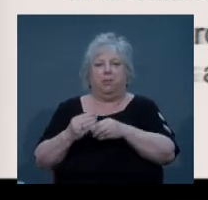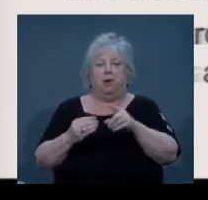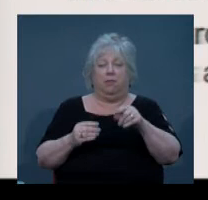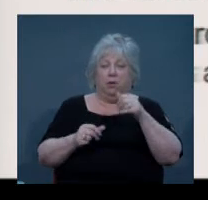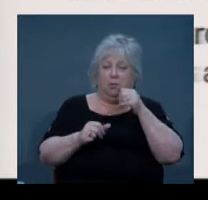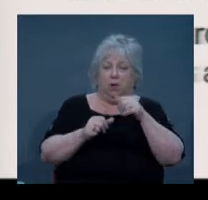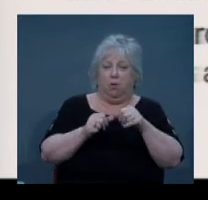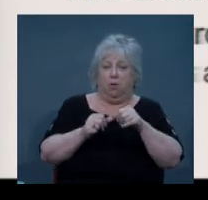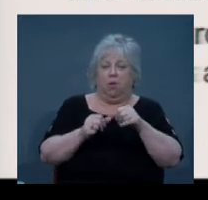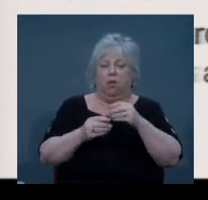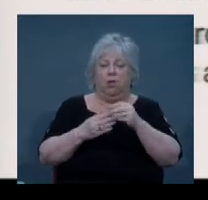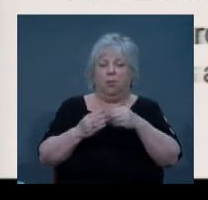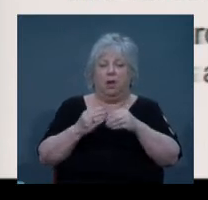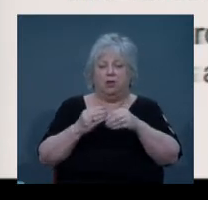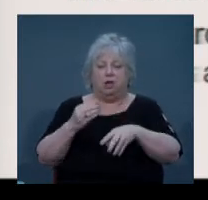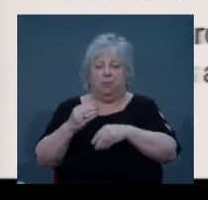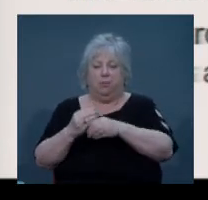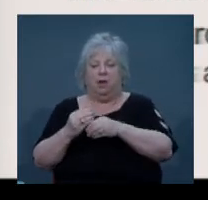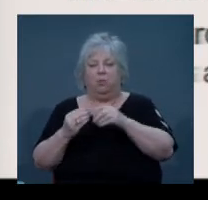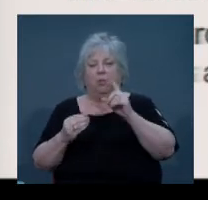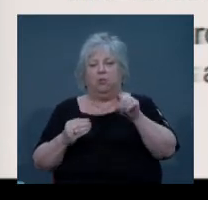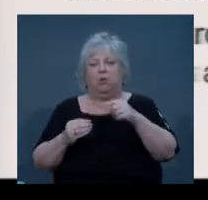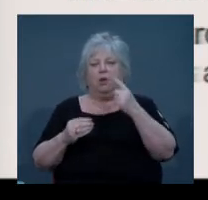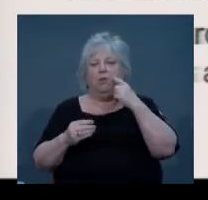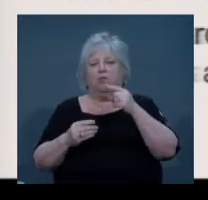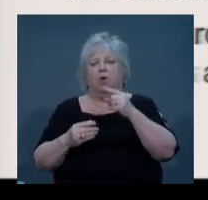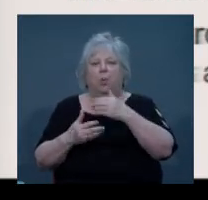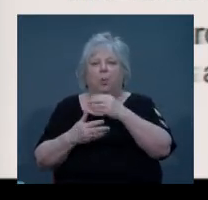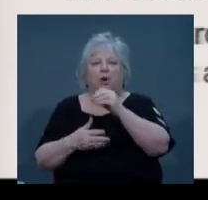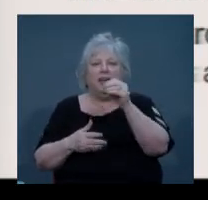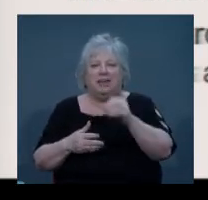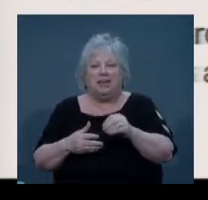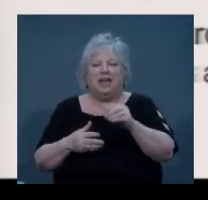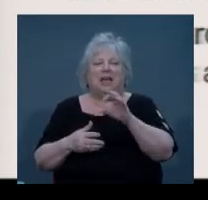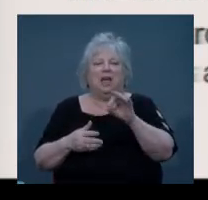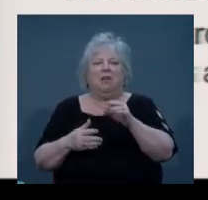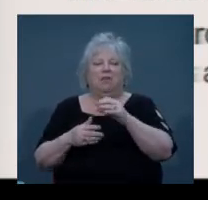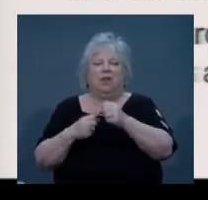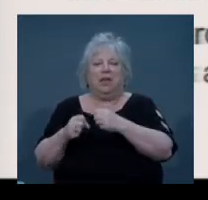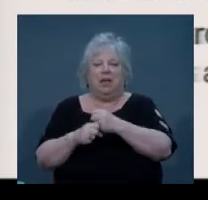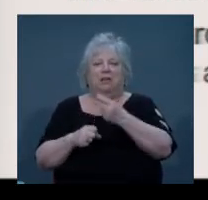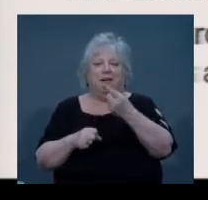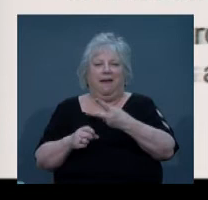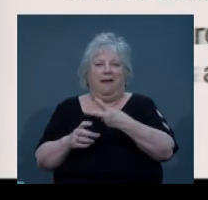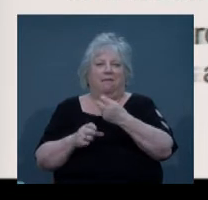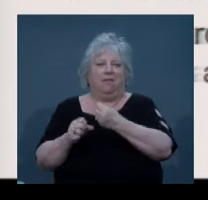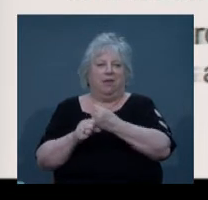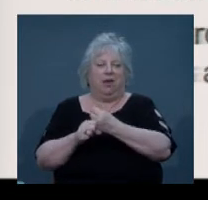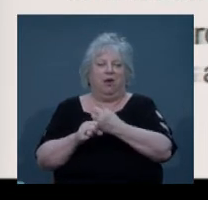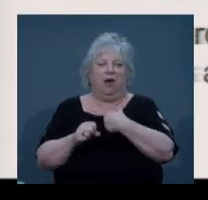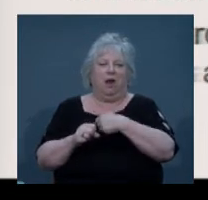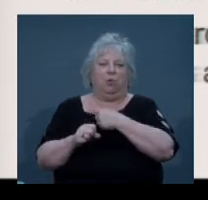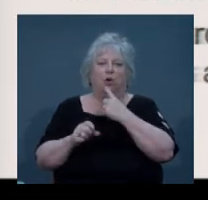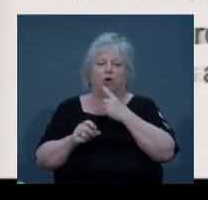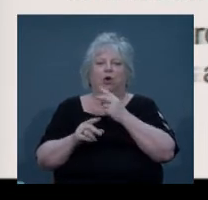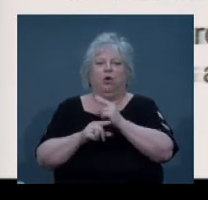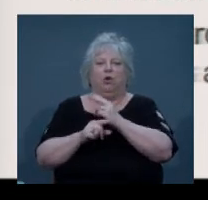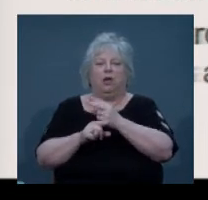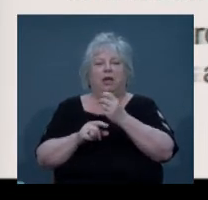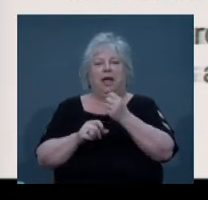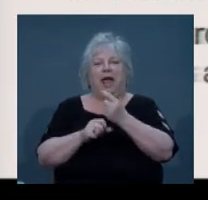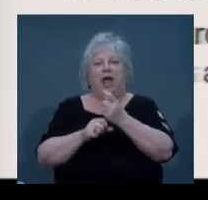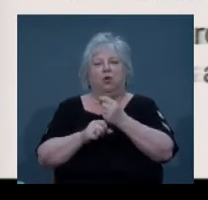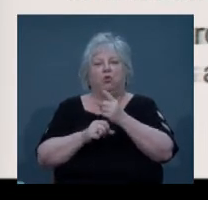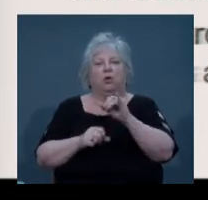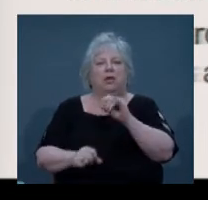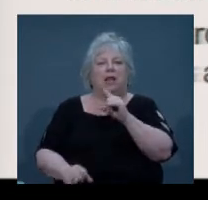the budget amendment was actually just for a portion of the year, 6 months of the year. We're using the annualized impact of that as